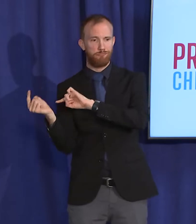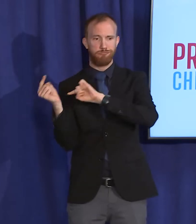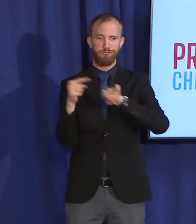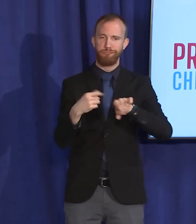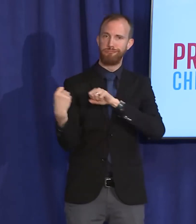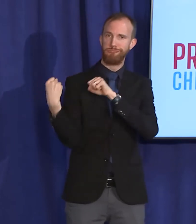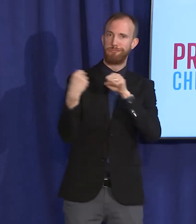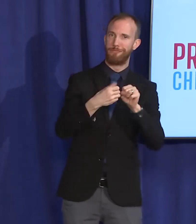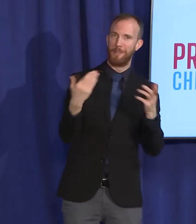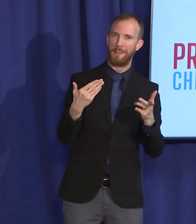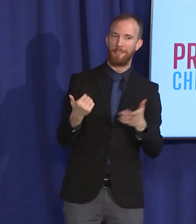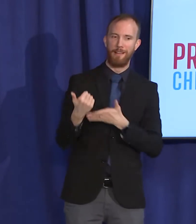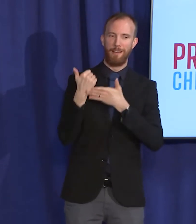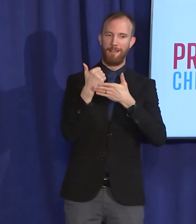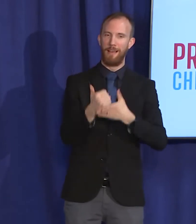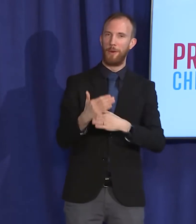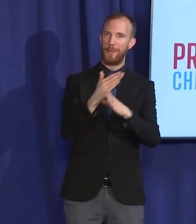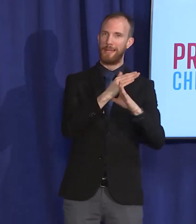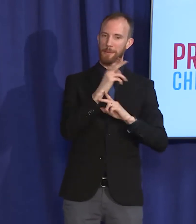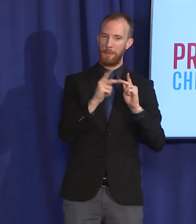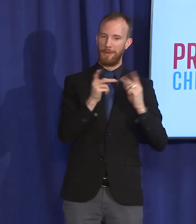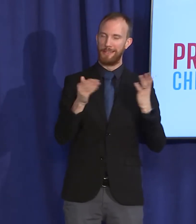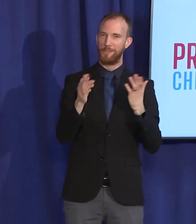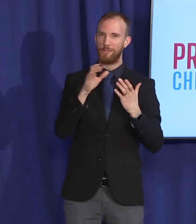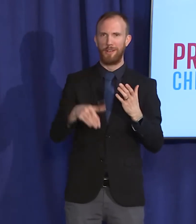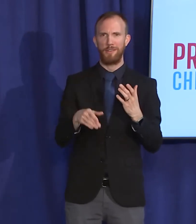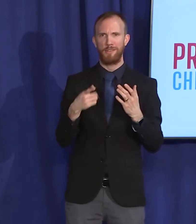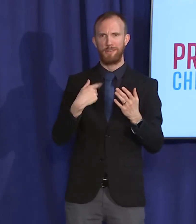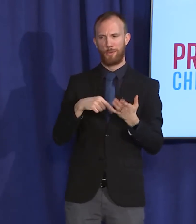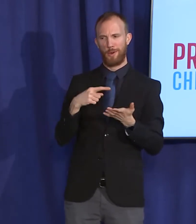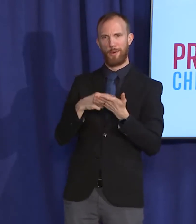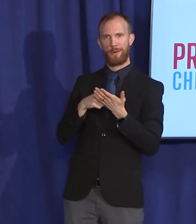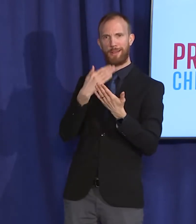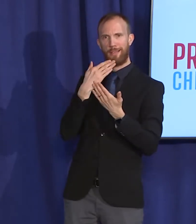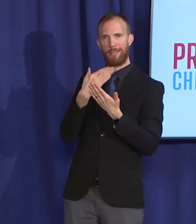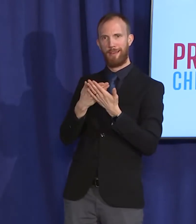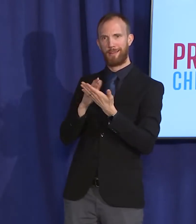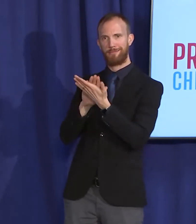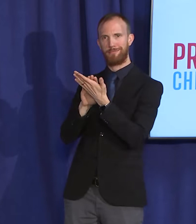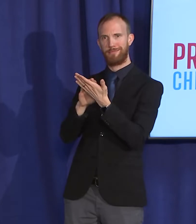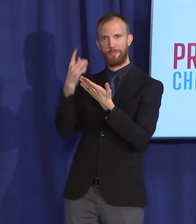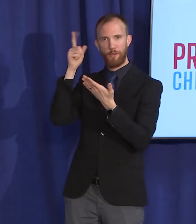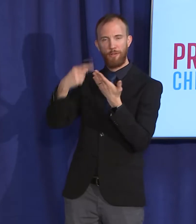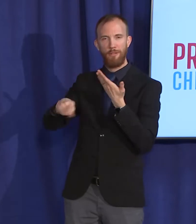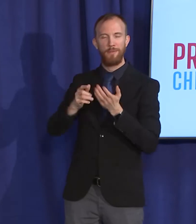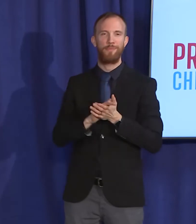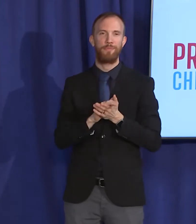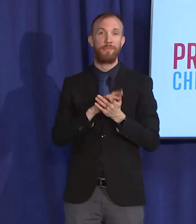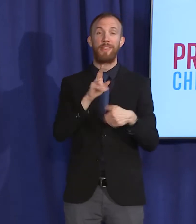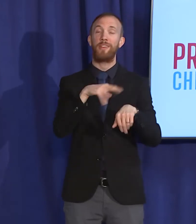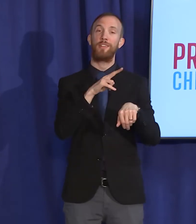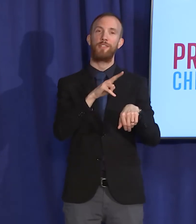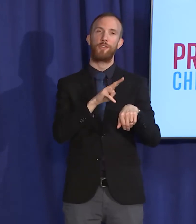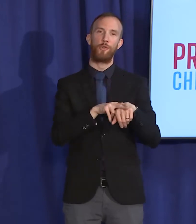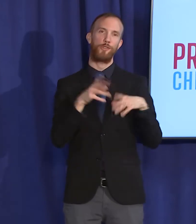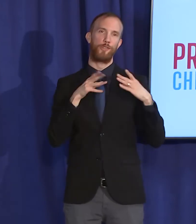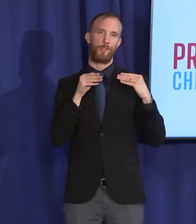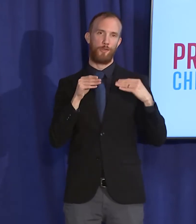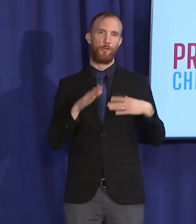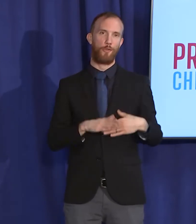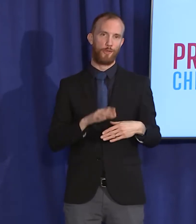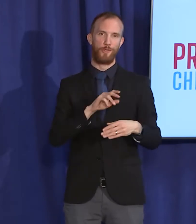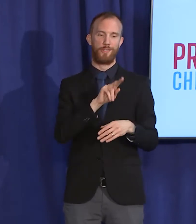protect Chicagoans. So we owe a great debt of thanks to them. And of course, the owners of the United Center, the